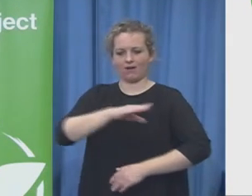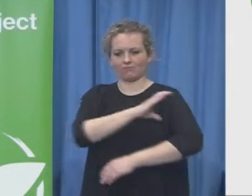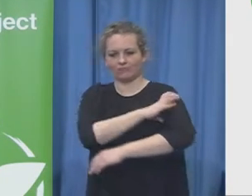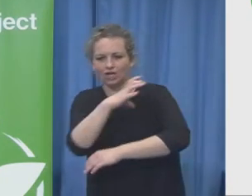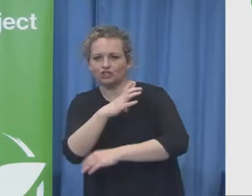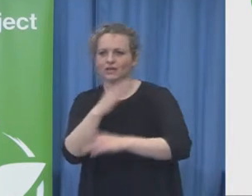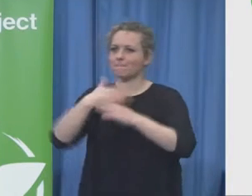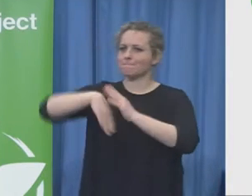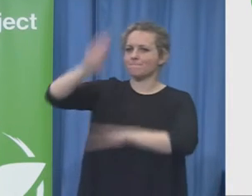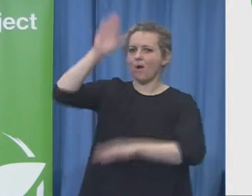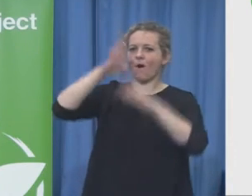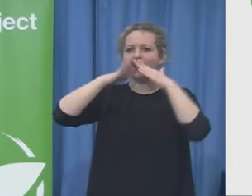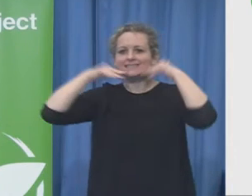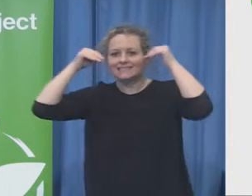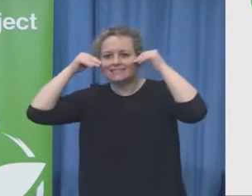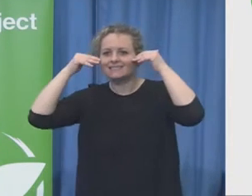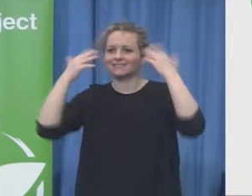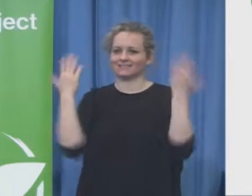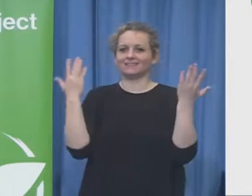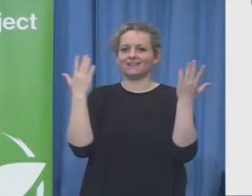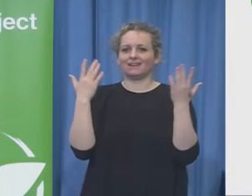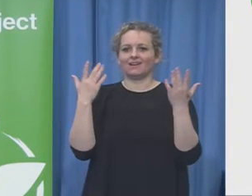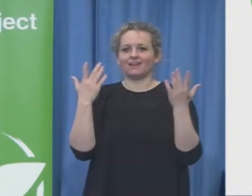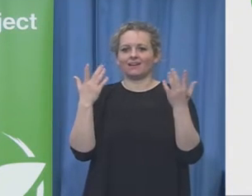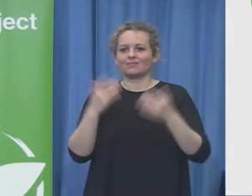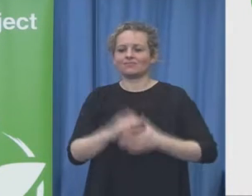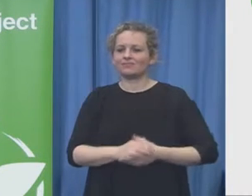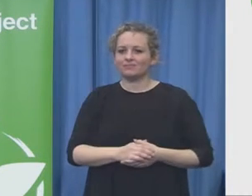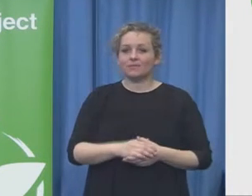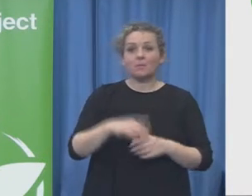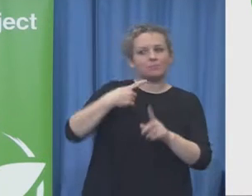Overall, in the knitting,